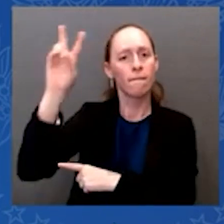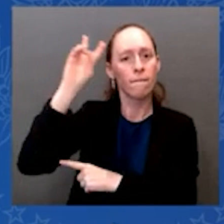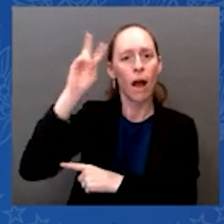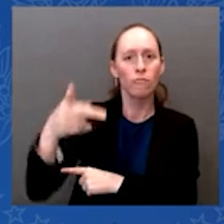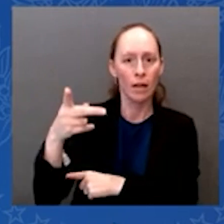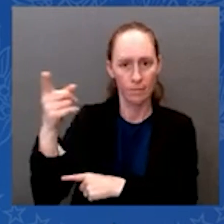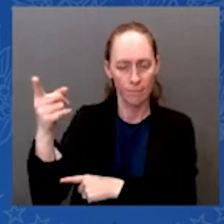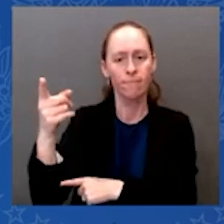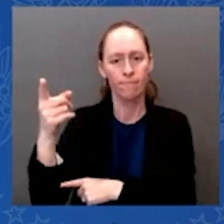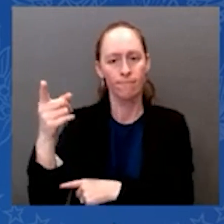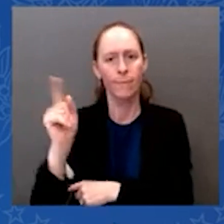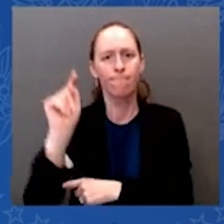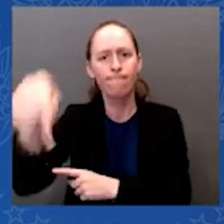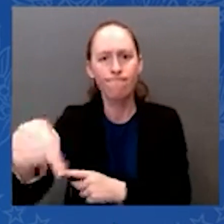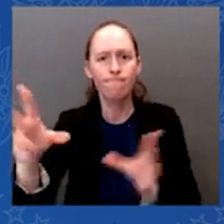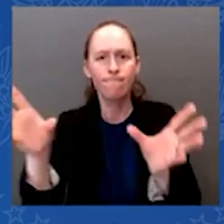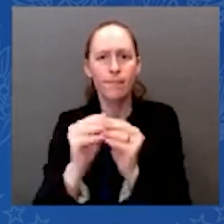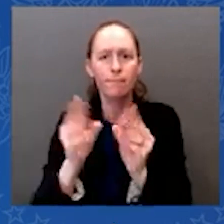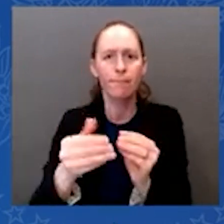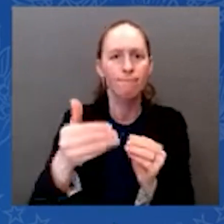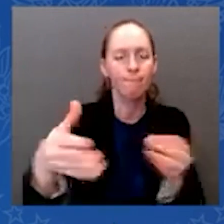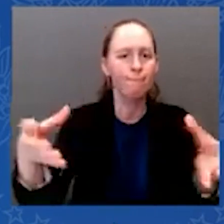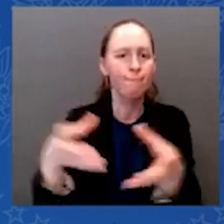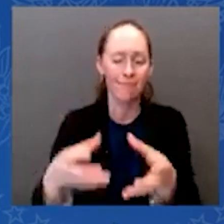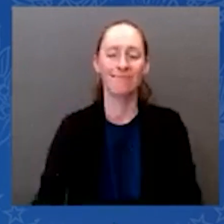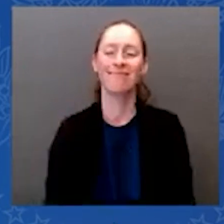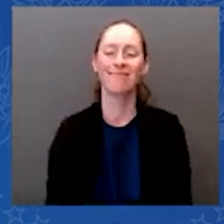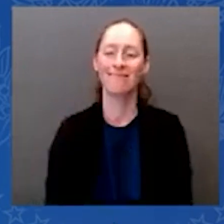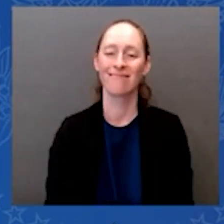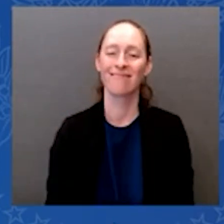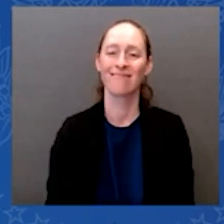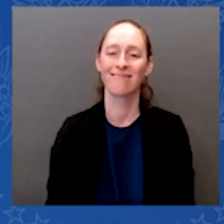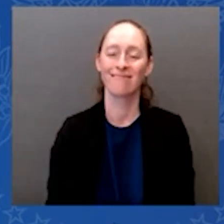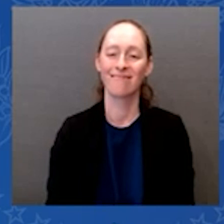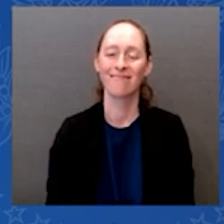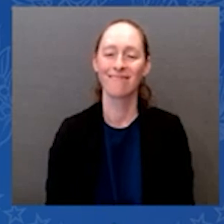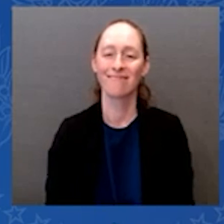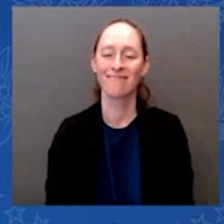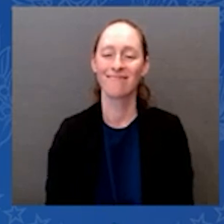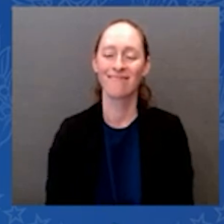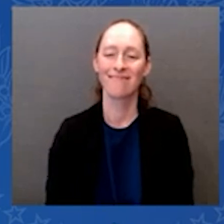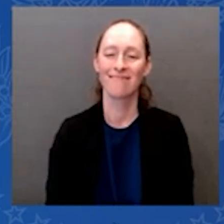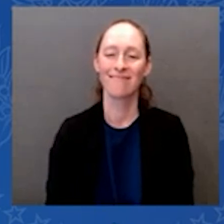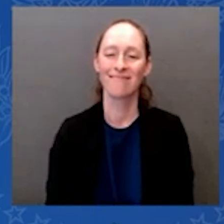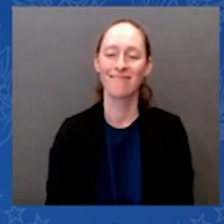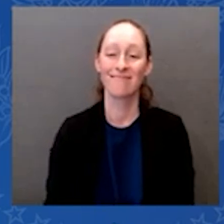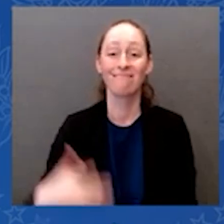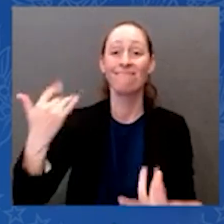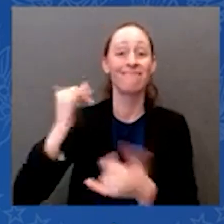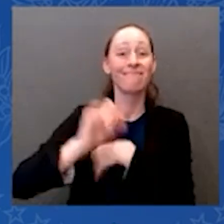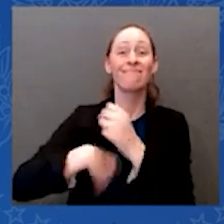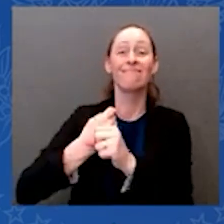the Partners in the Blue Pacific Initiative. Kind of poetic, isn't it? The Partners in the Blue Pacific. But it's an initiative